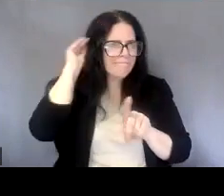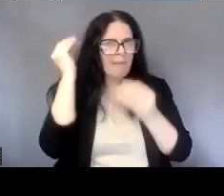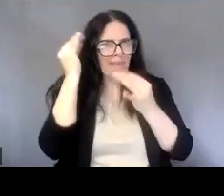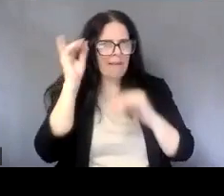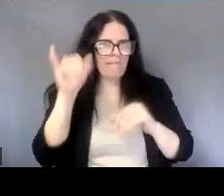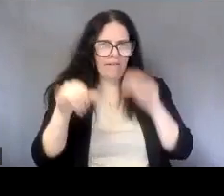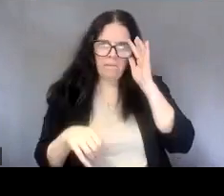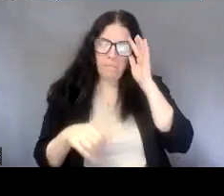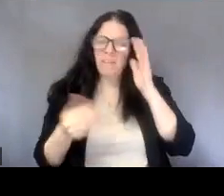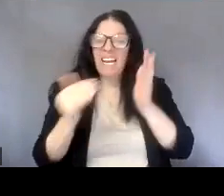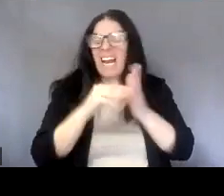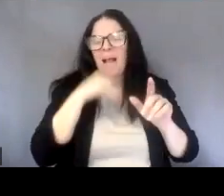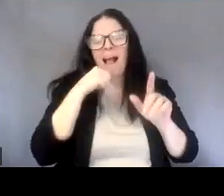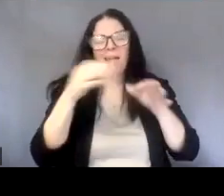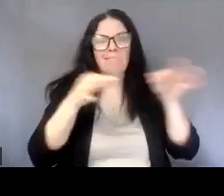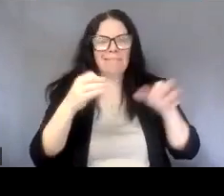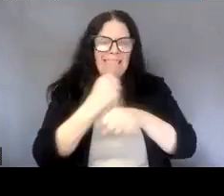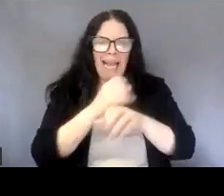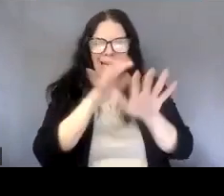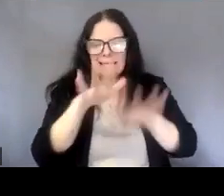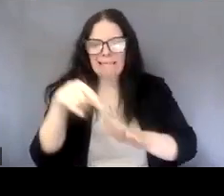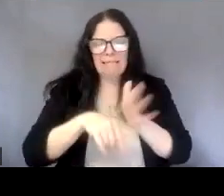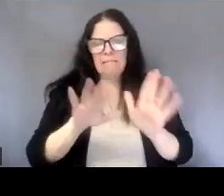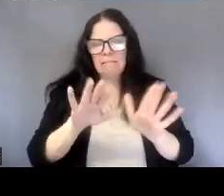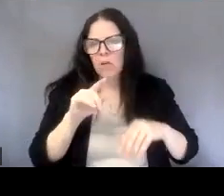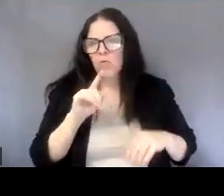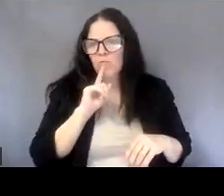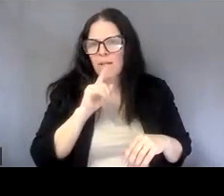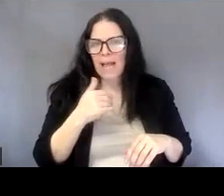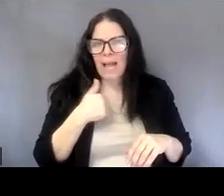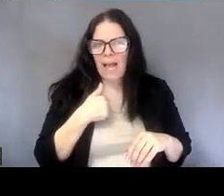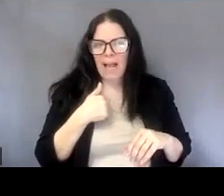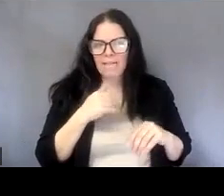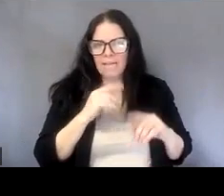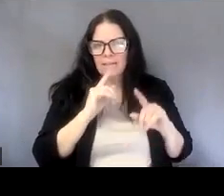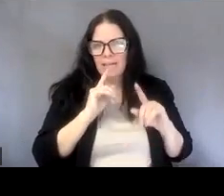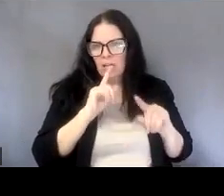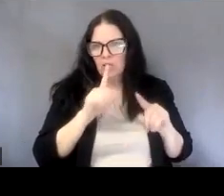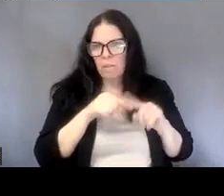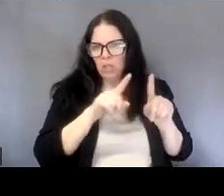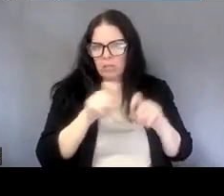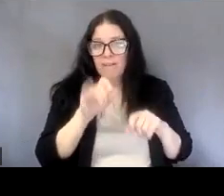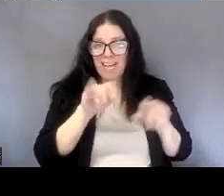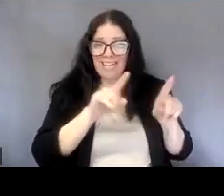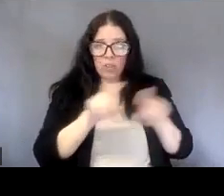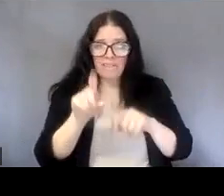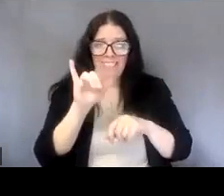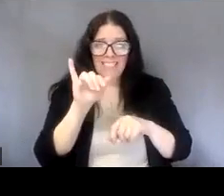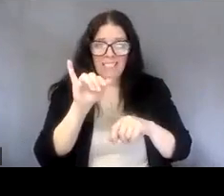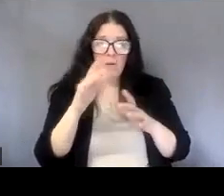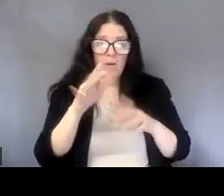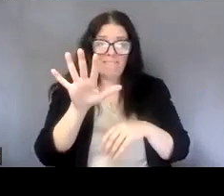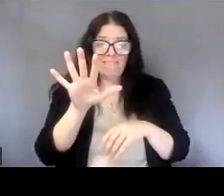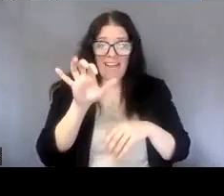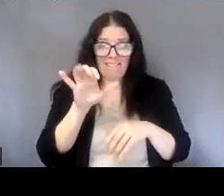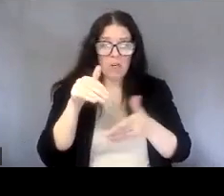Again, I'm not going to go through all these stats. We have, these are all mental health survey issues. 500,000 people every day are away from